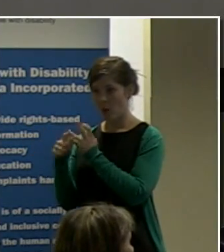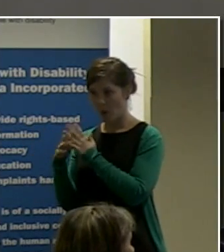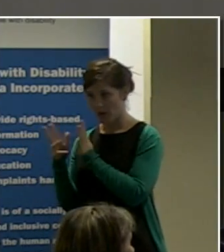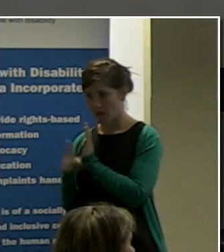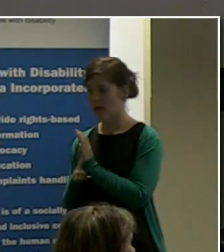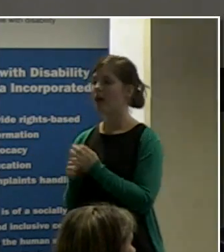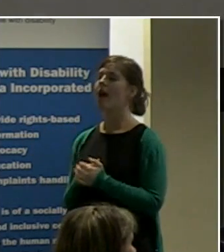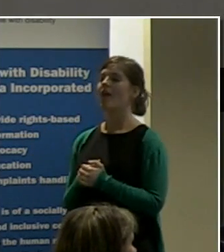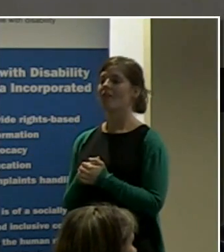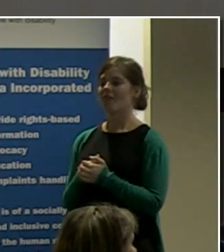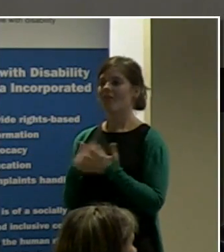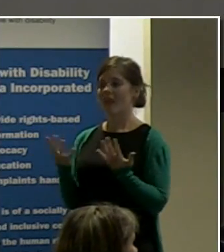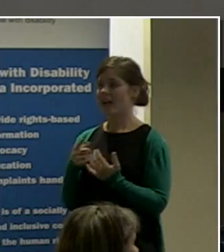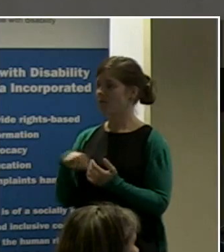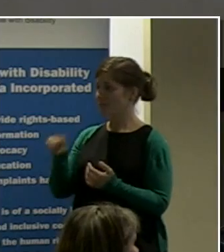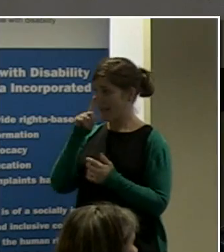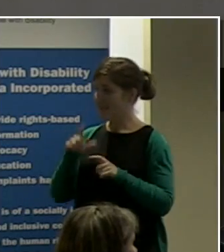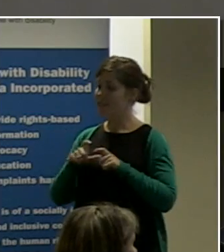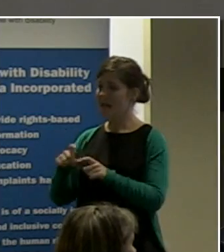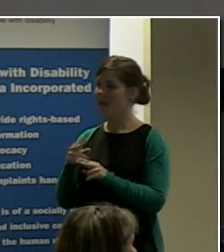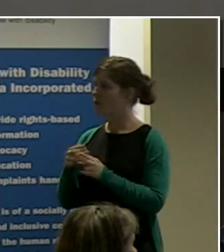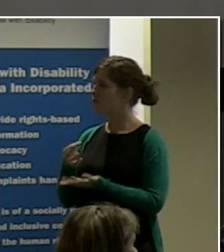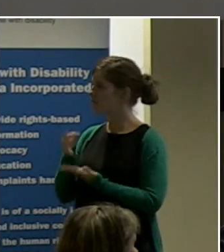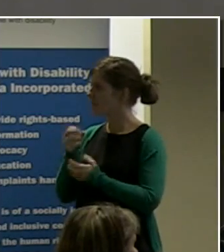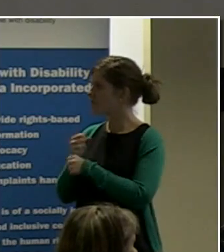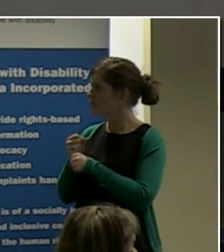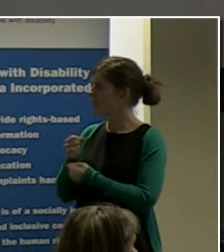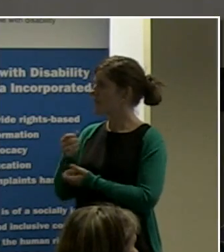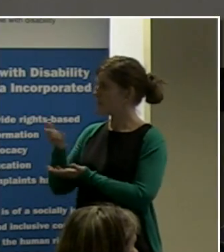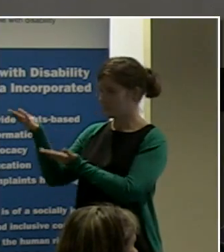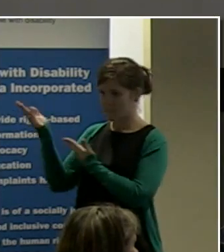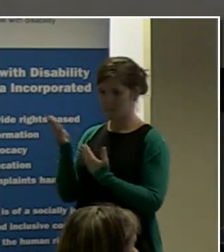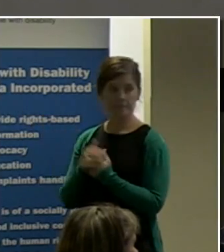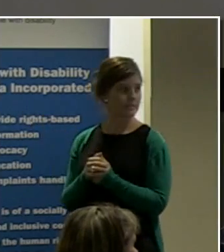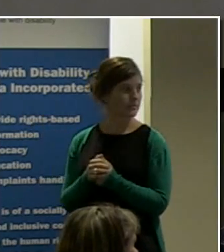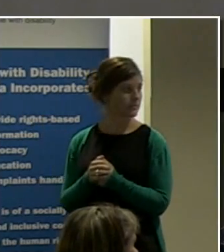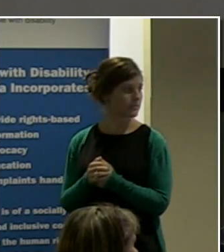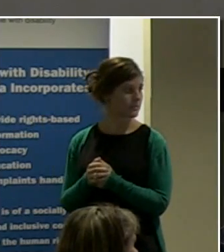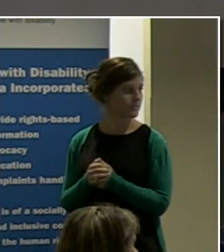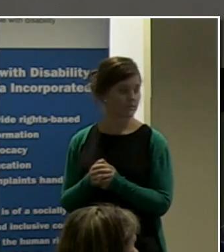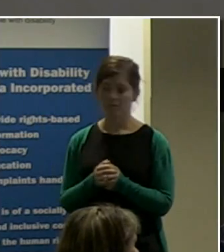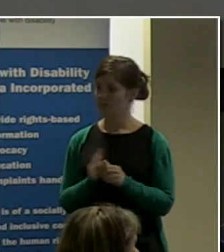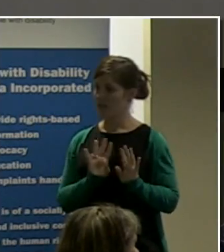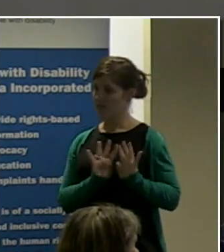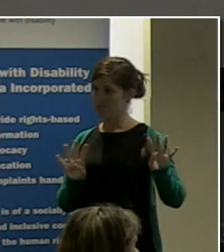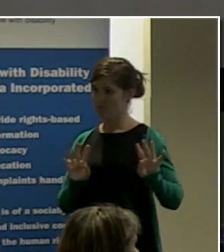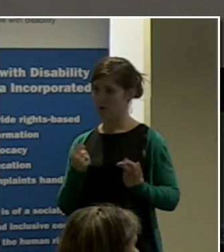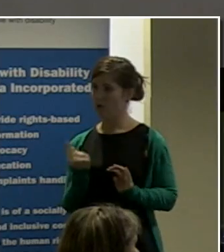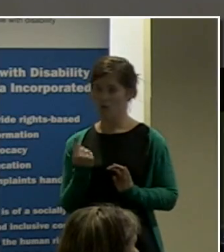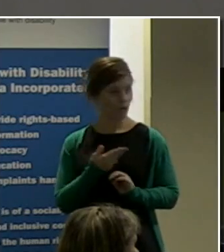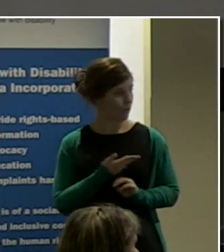to join us for refreshments. Up here with me, just in terms of